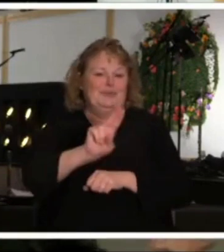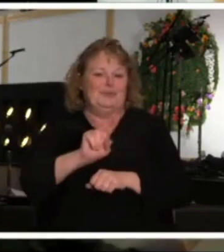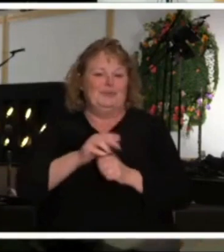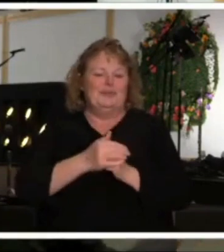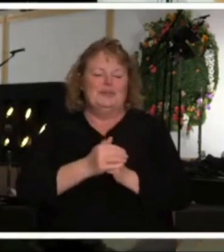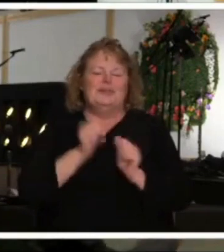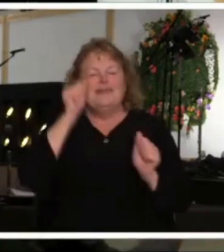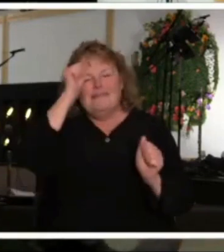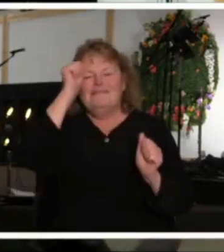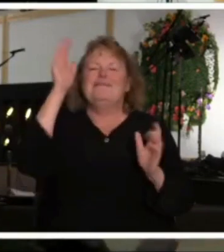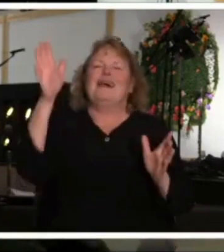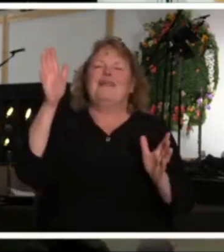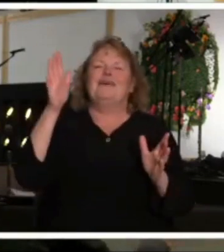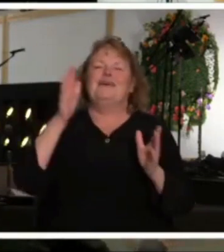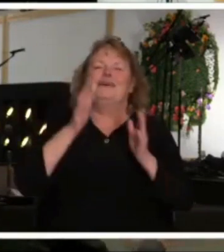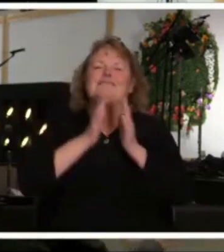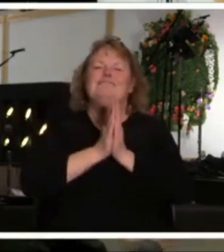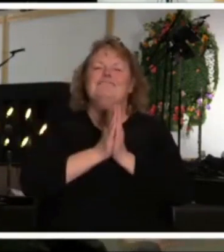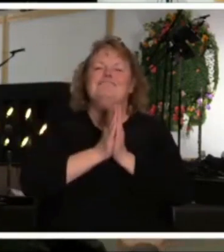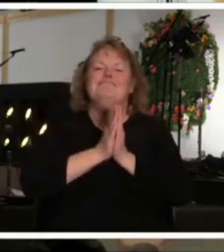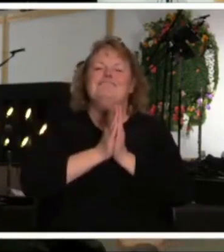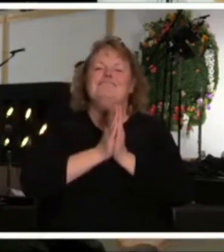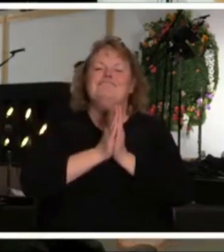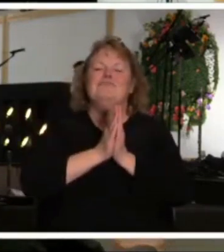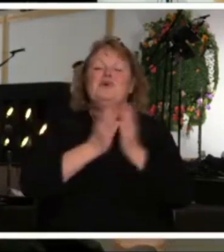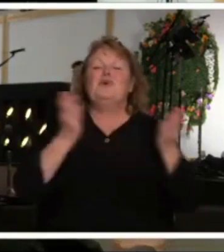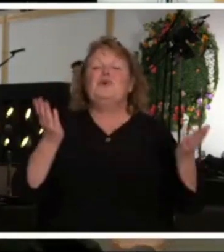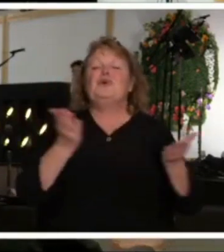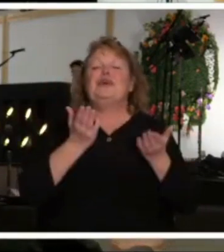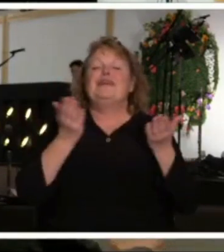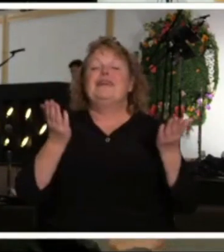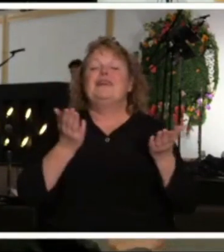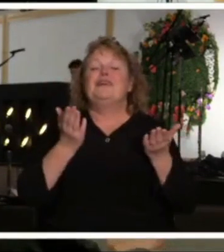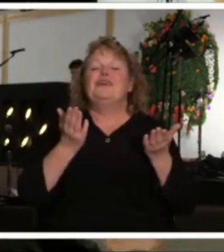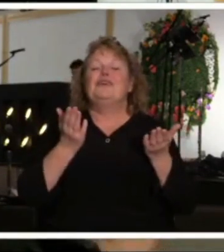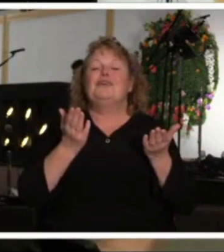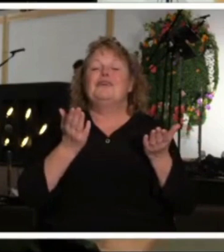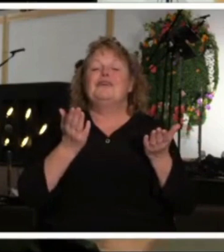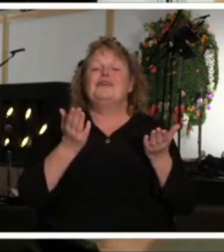Our Heavenly Father, as we stand before you, we recognize